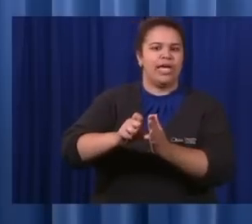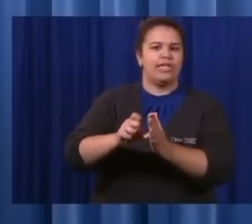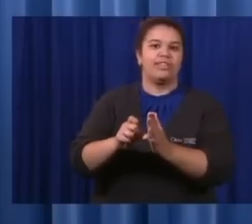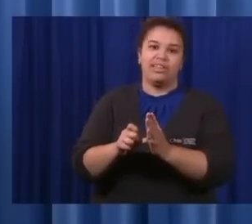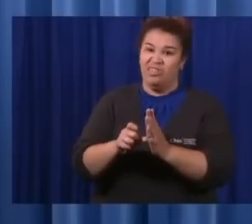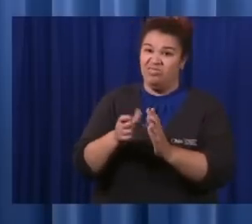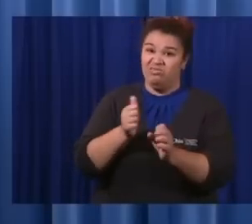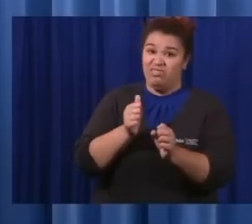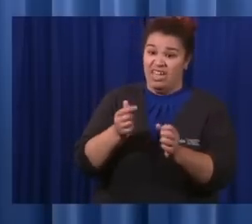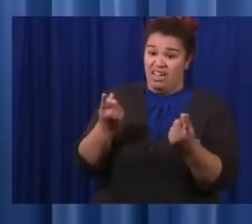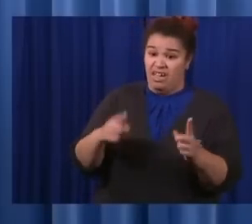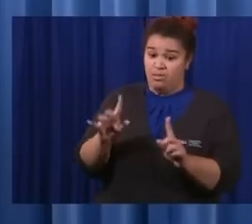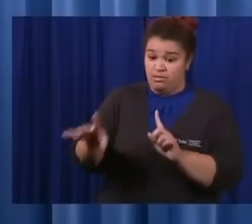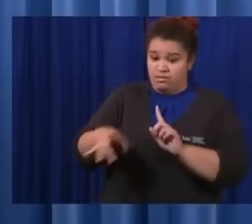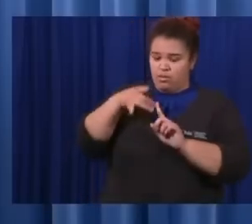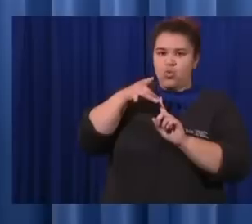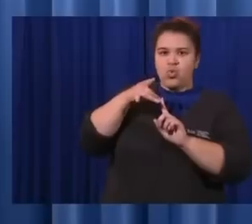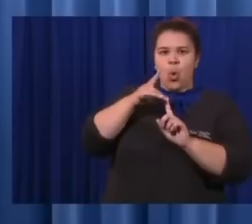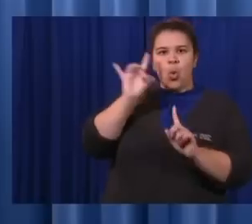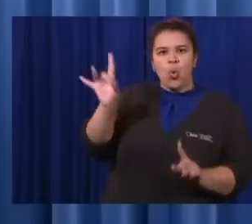testimonies?